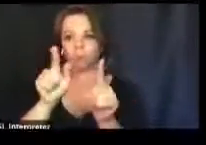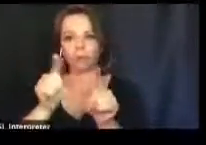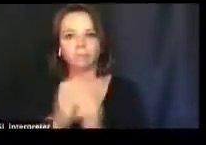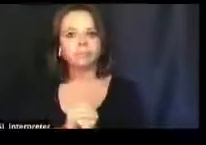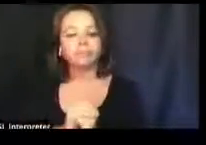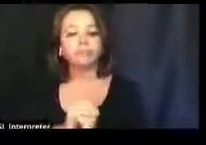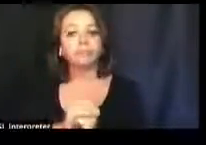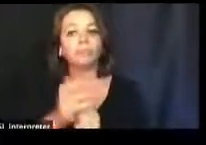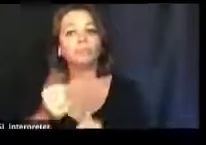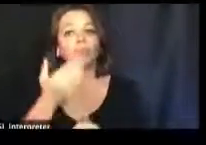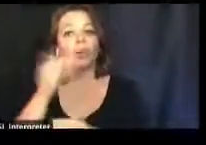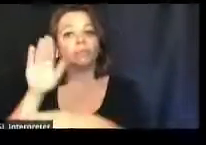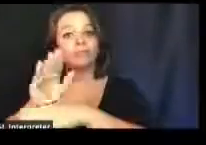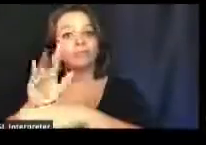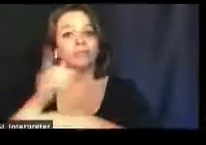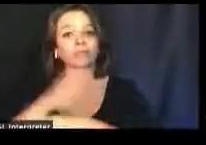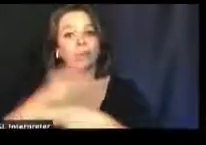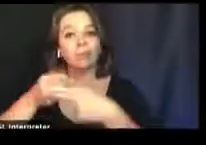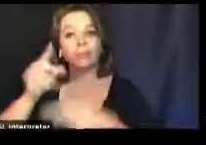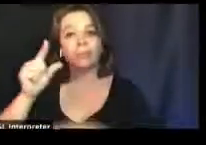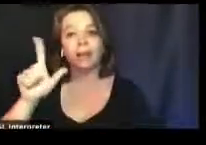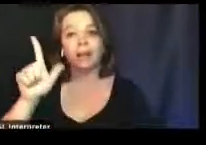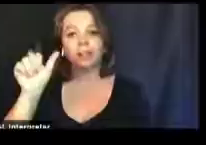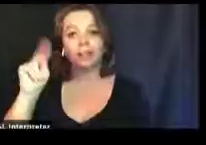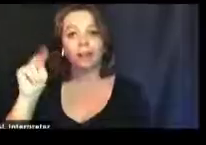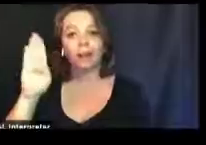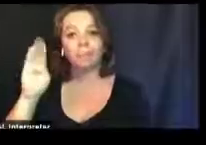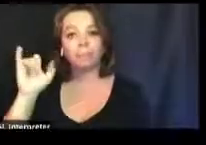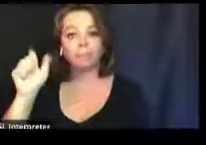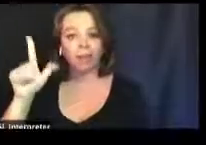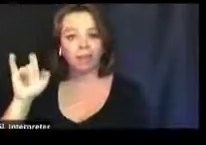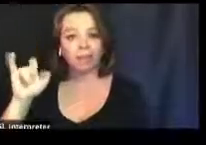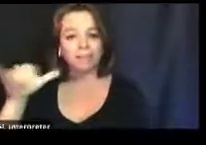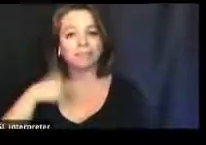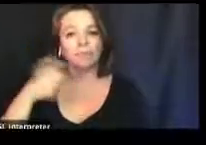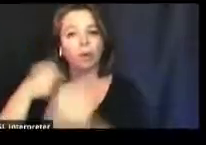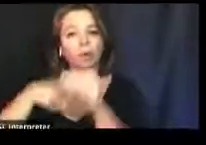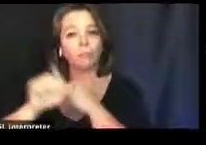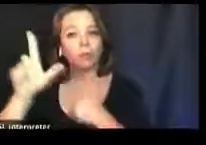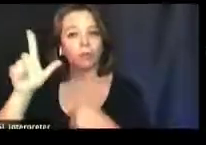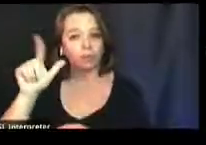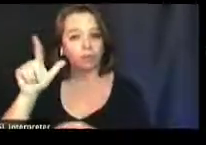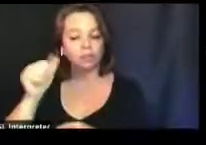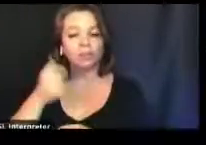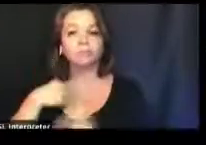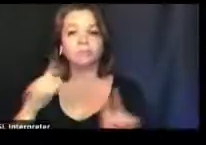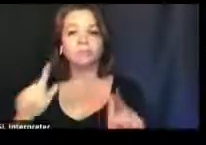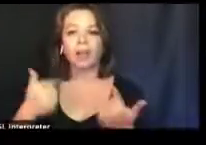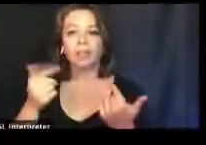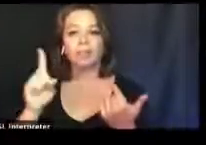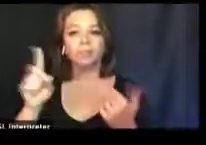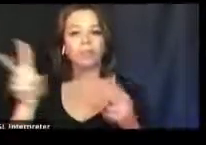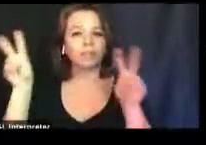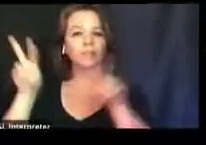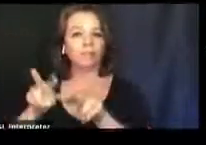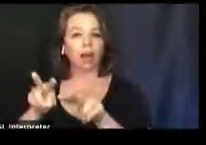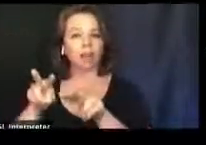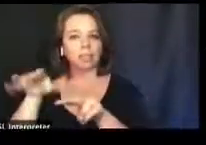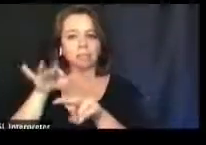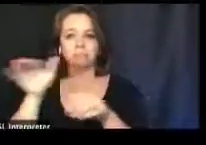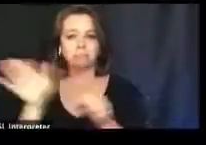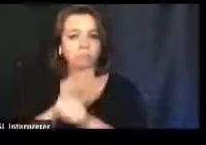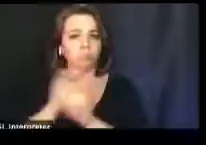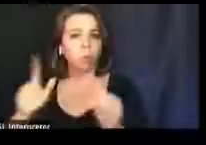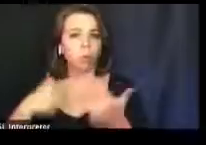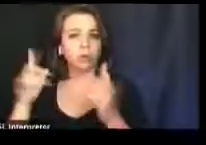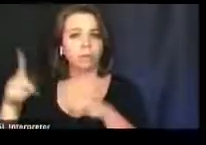Good afternoon. My name is Glenn Bailey. I was born in Los Angeles. I lived in the Valley all my life,